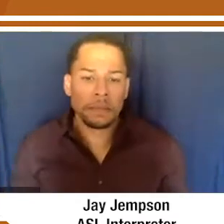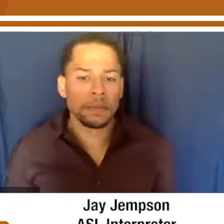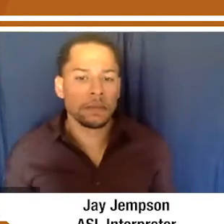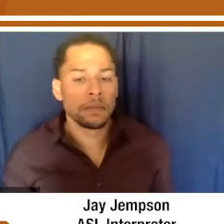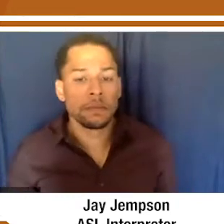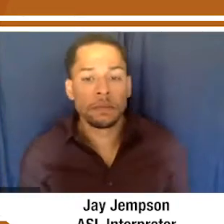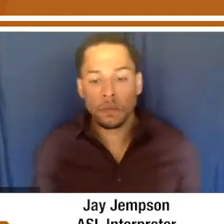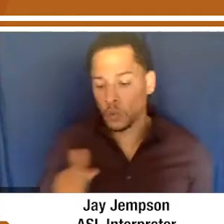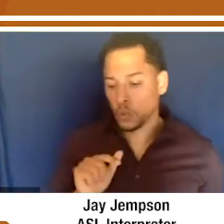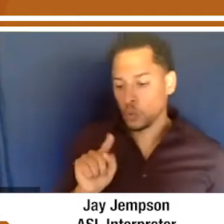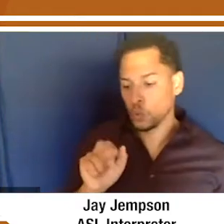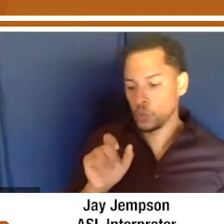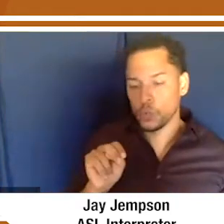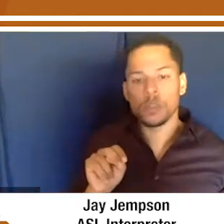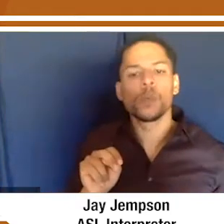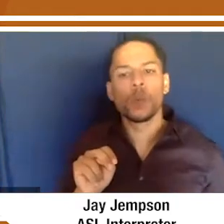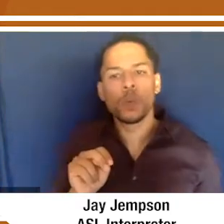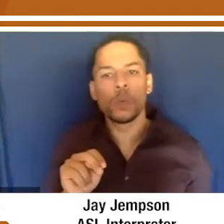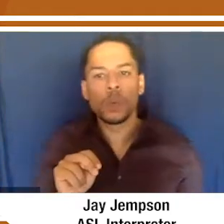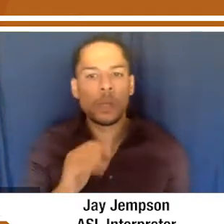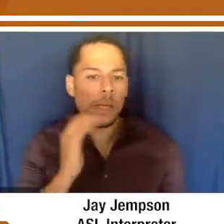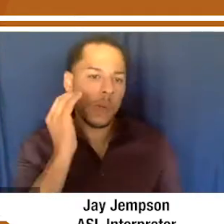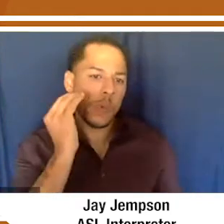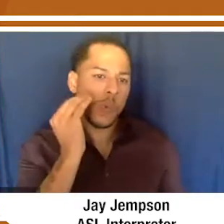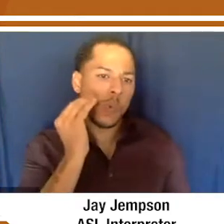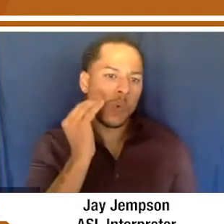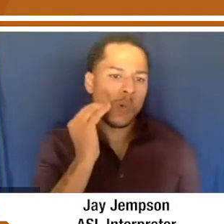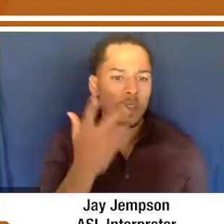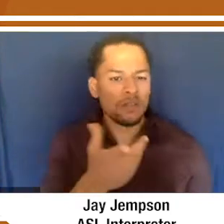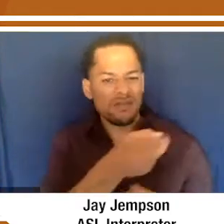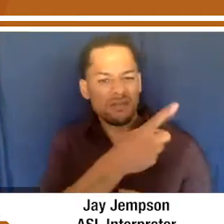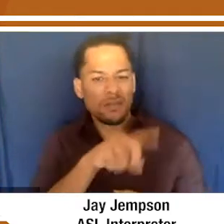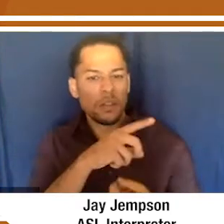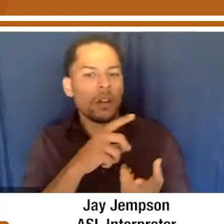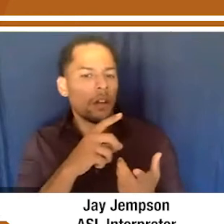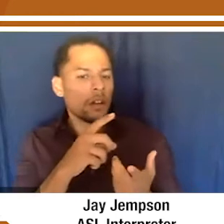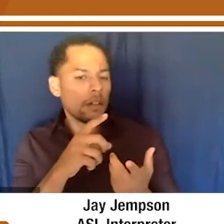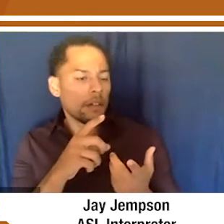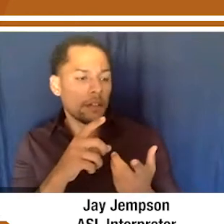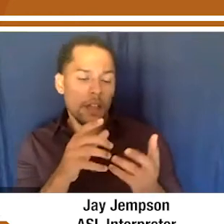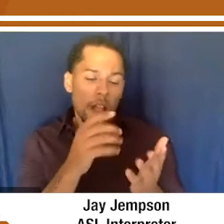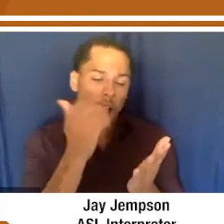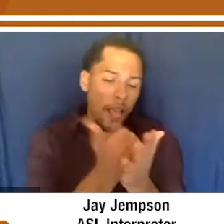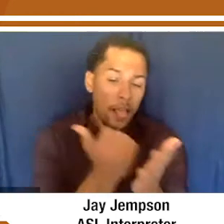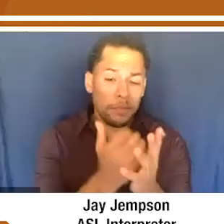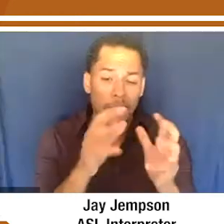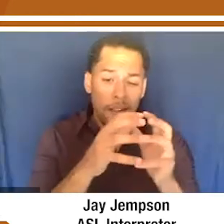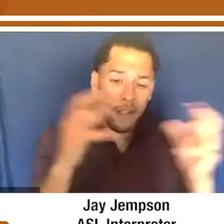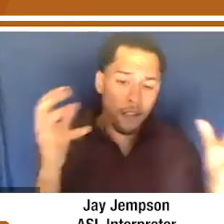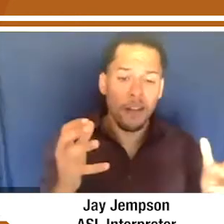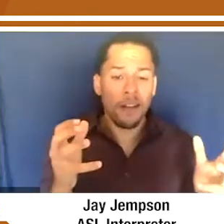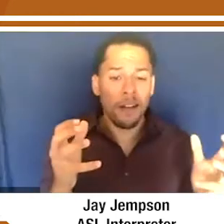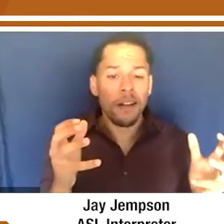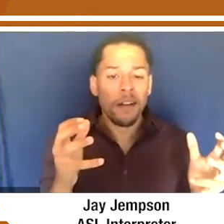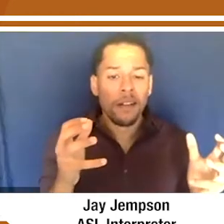mean, that is such a big help, I know, to many of the artists who are both on this platform and some who are not,